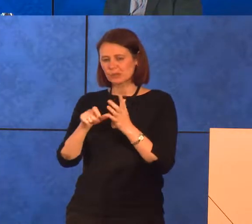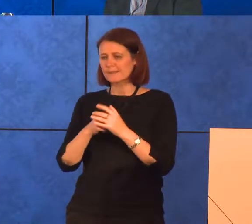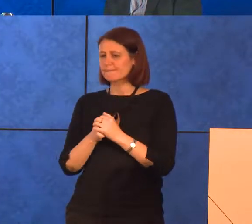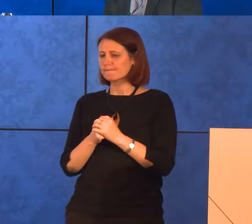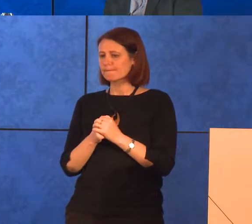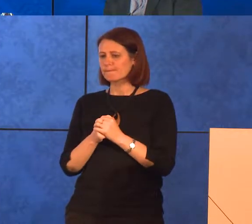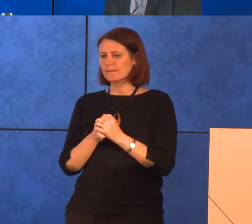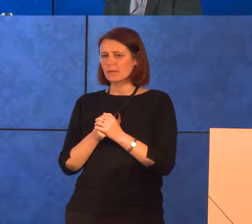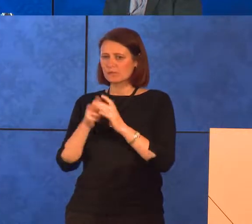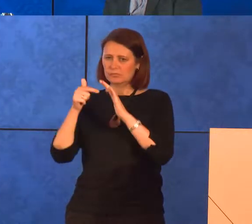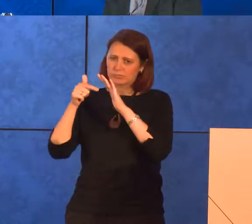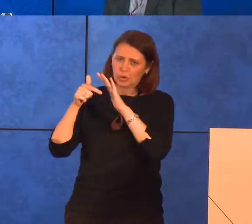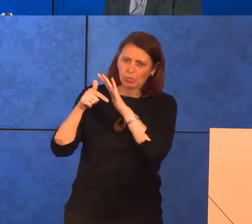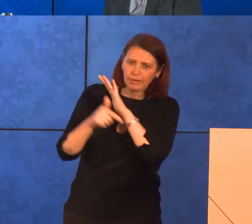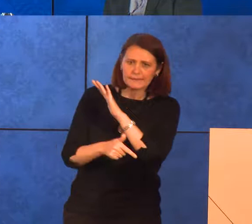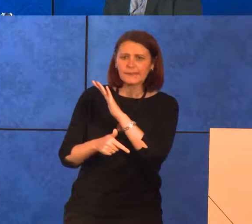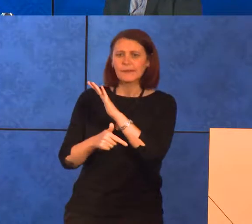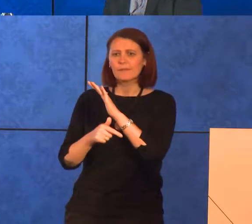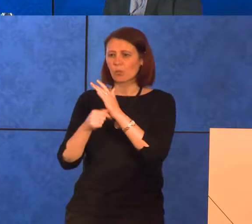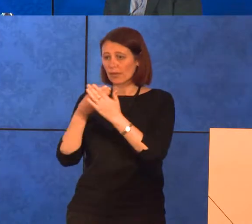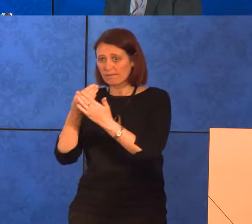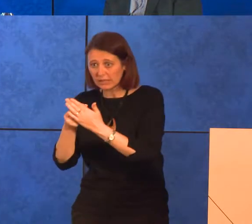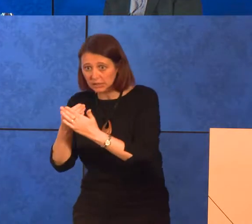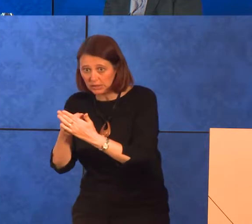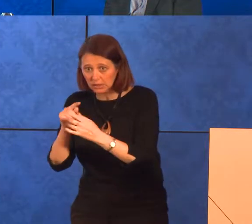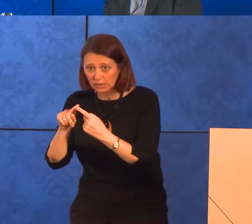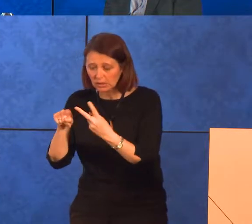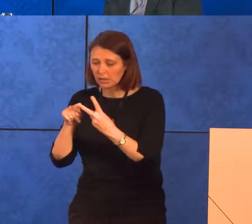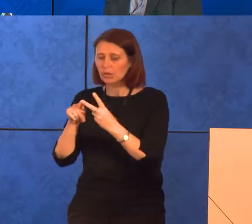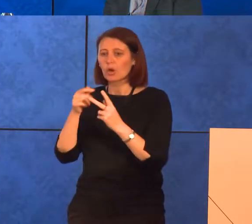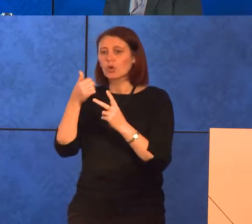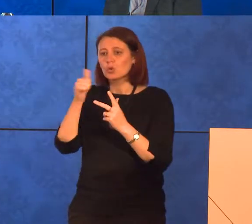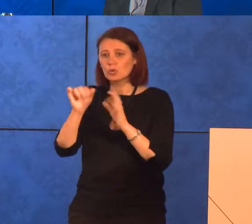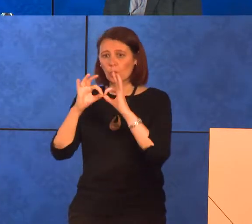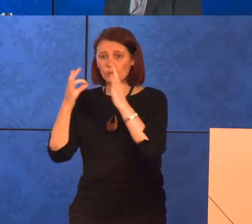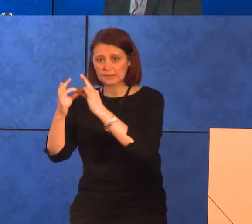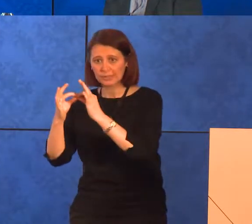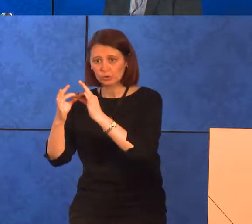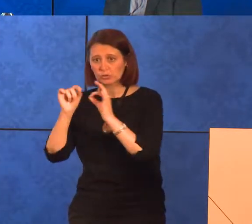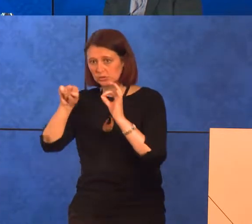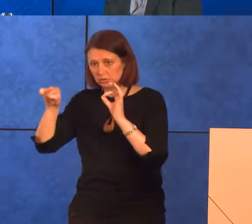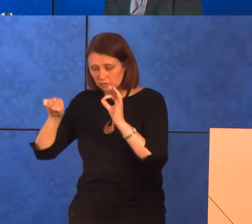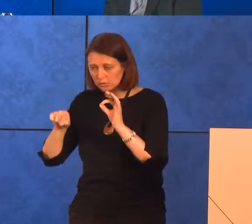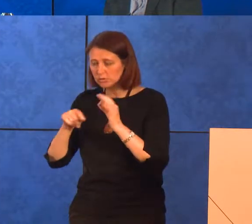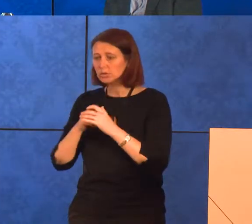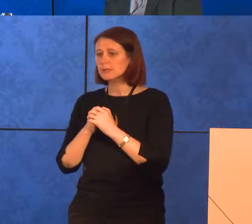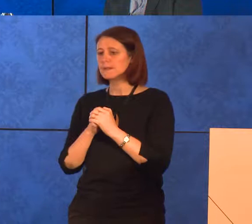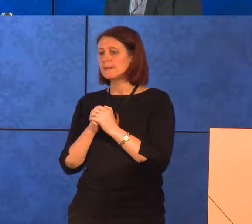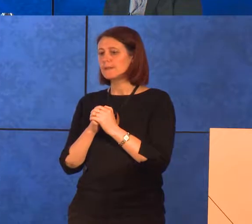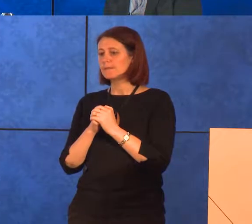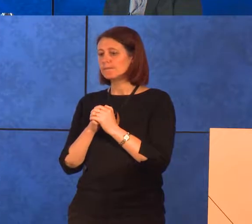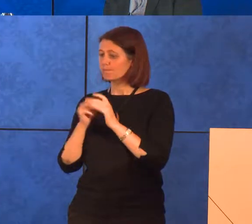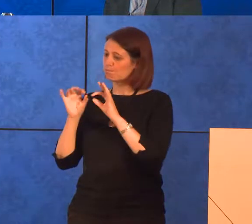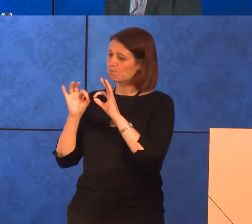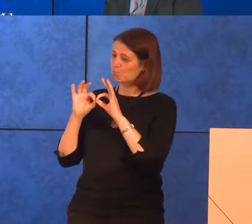really comprehensive approach to funding user organisations and organisations of,